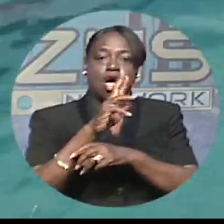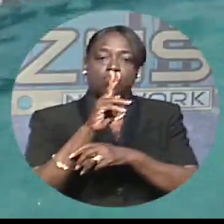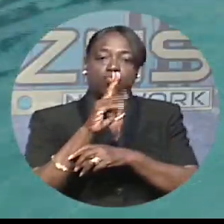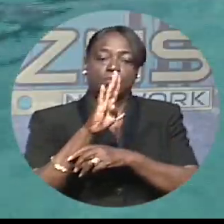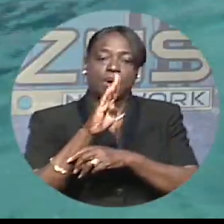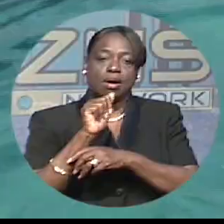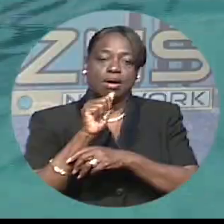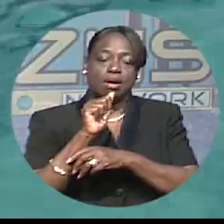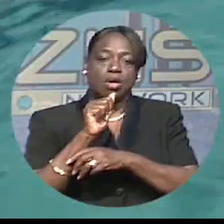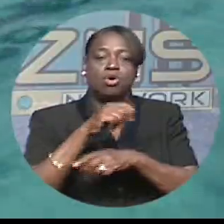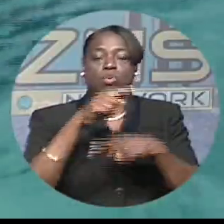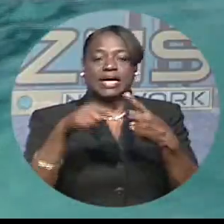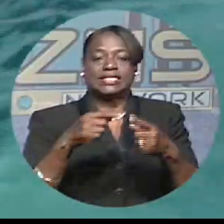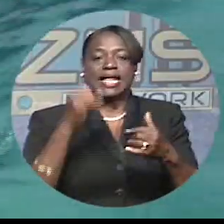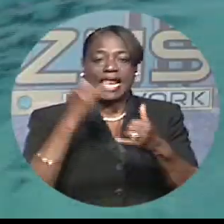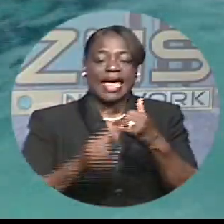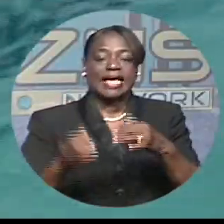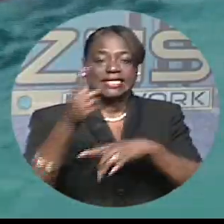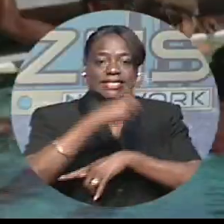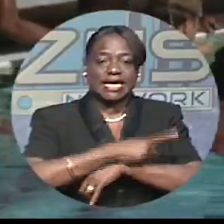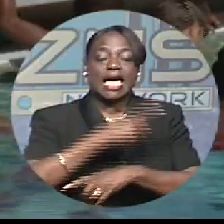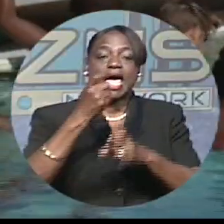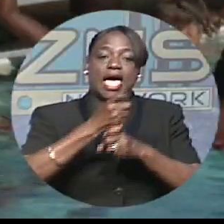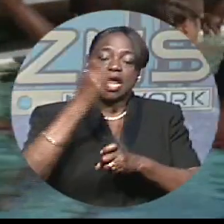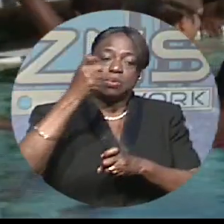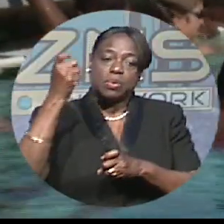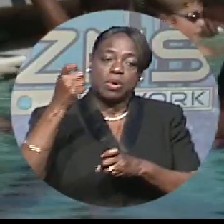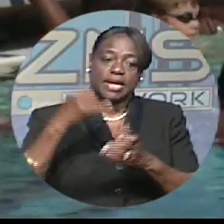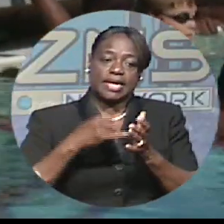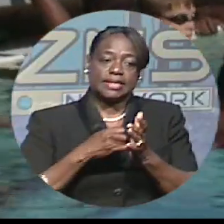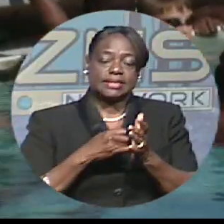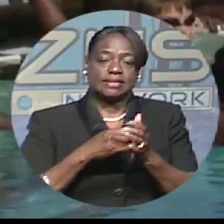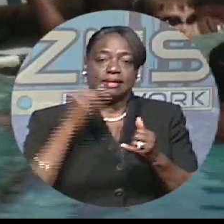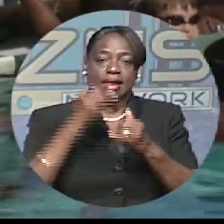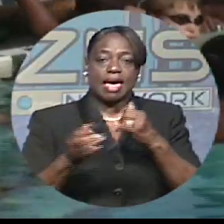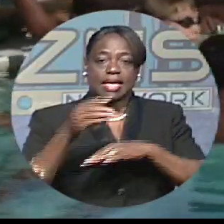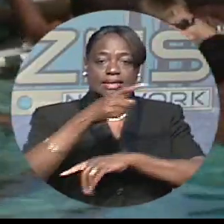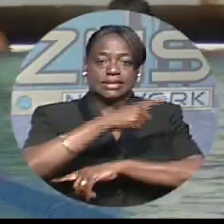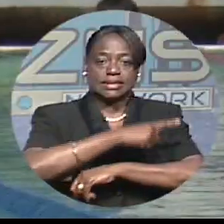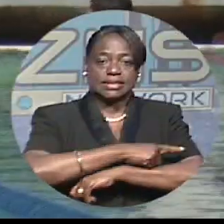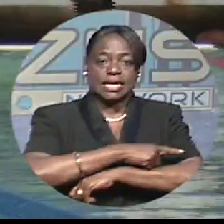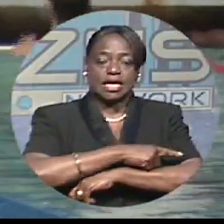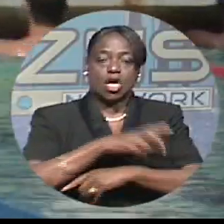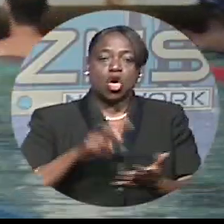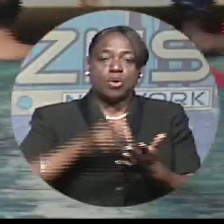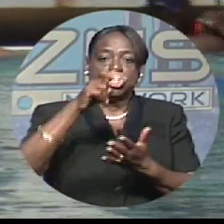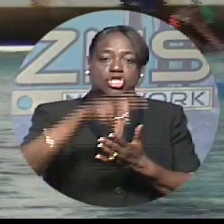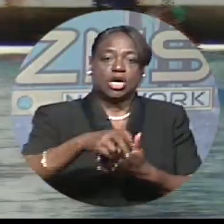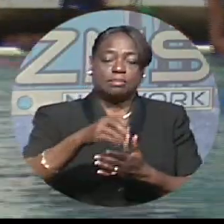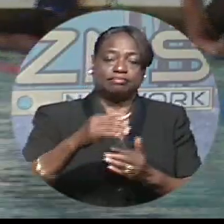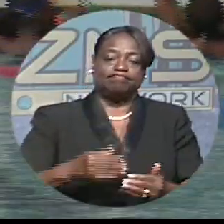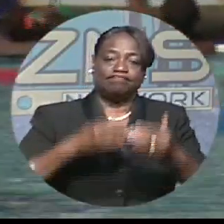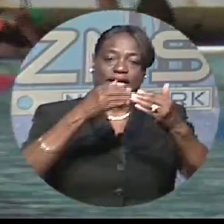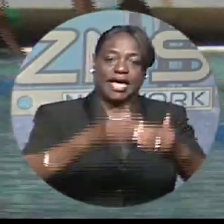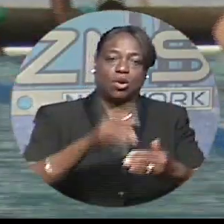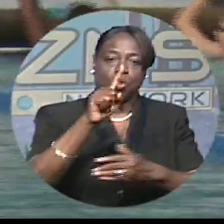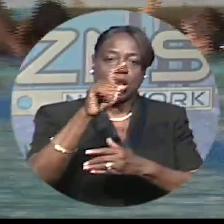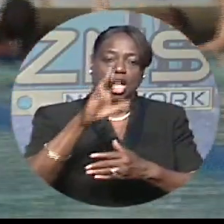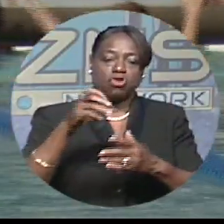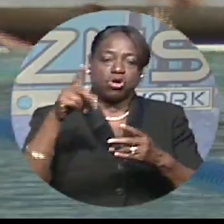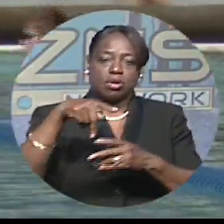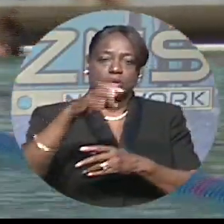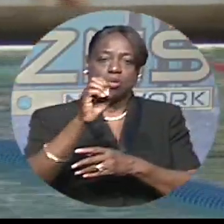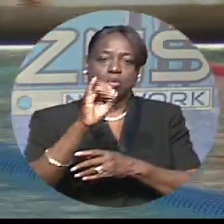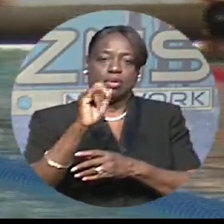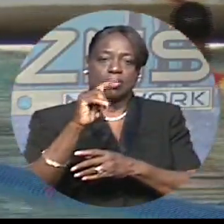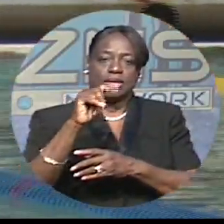the last day and we won it, broke out on the last day and jumped ahead to about 100 points. We had a couple, like I